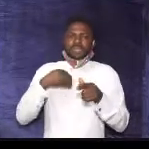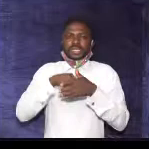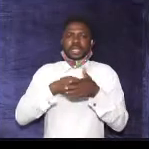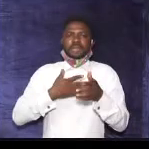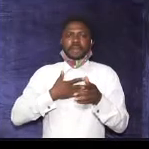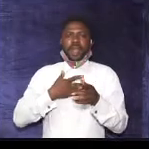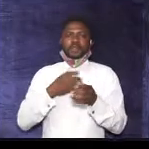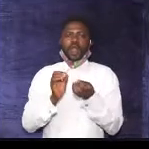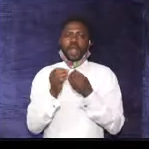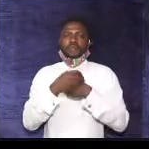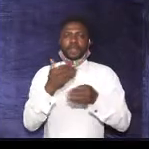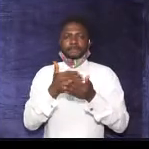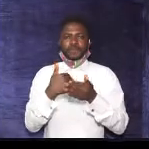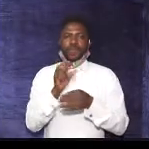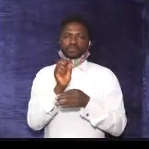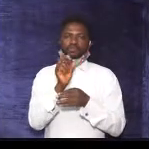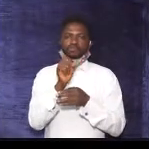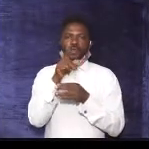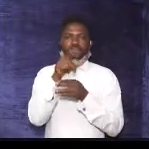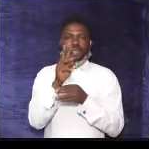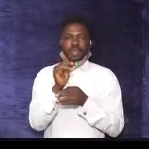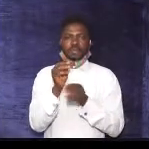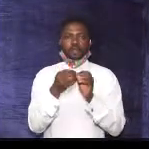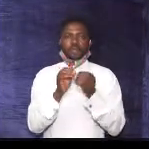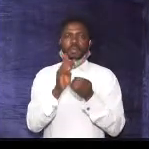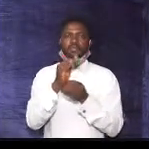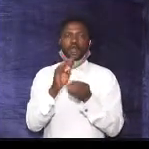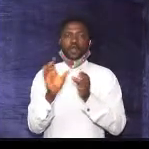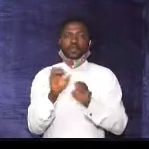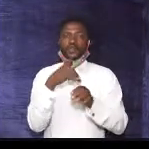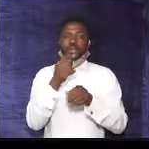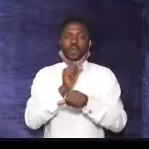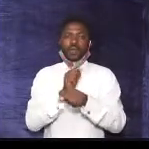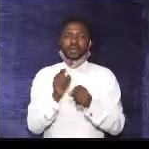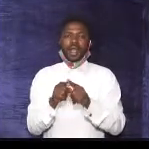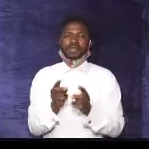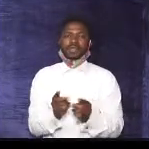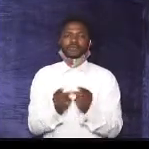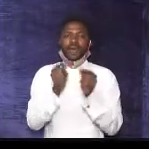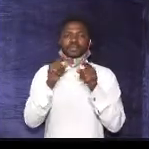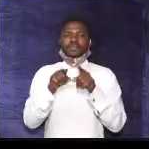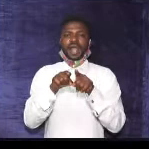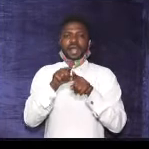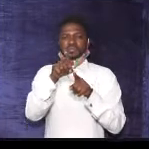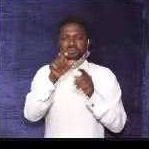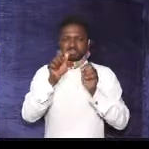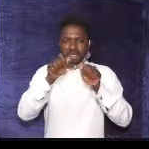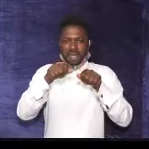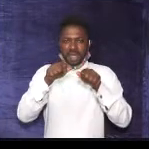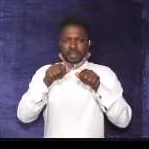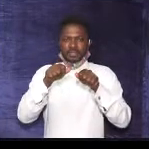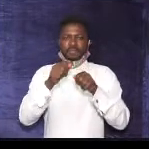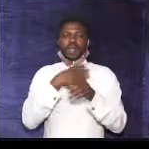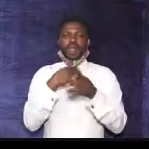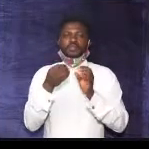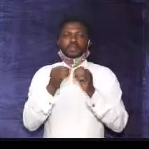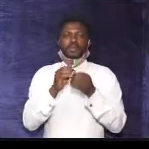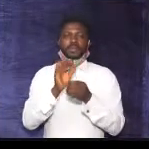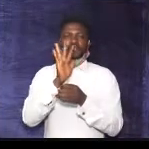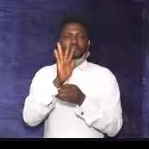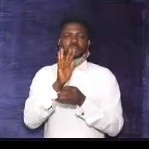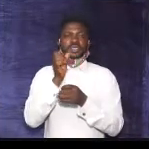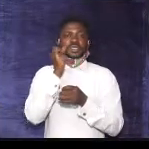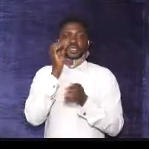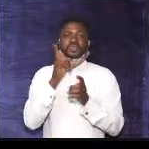my office before 12 p.m. 4. Do the work as fast as you can.